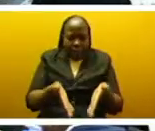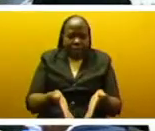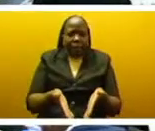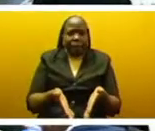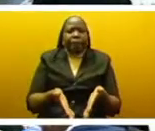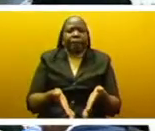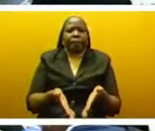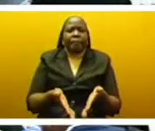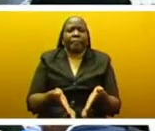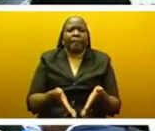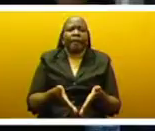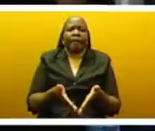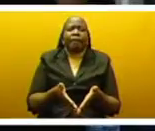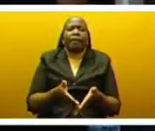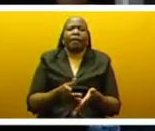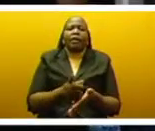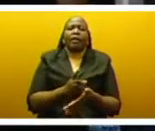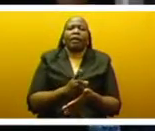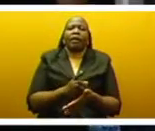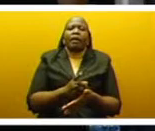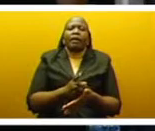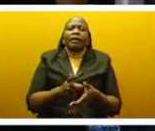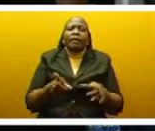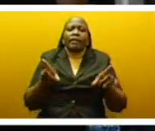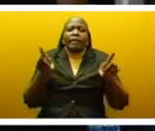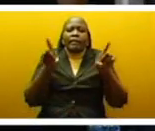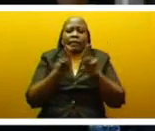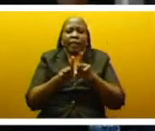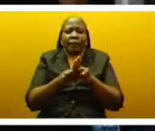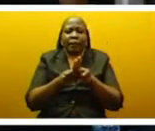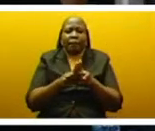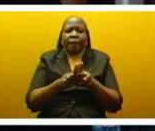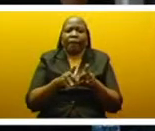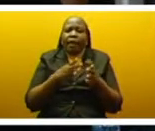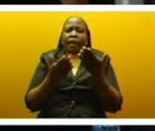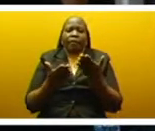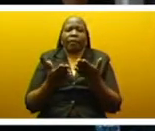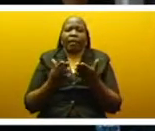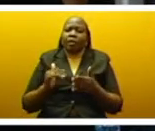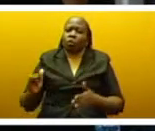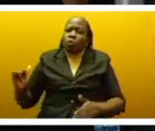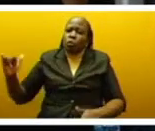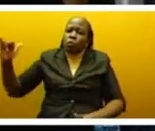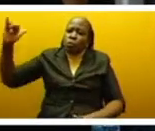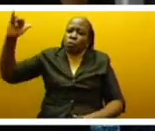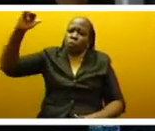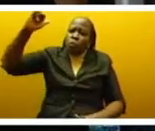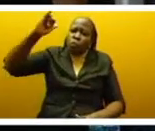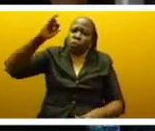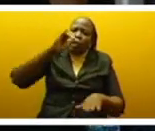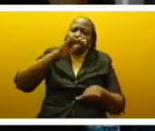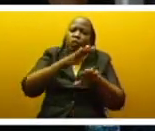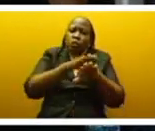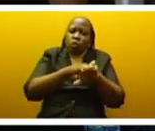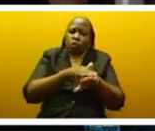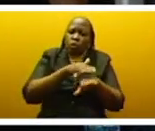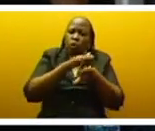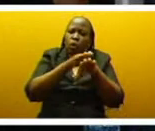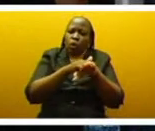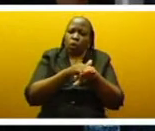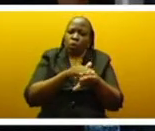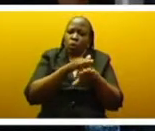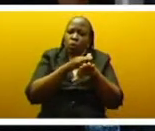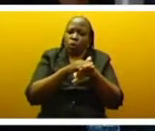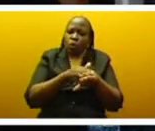Like every slow train crash, a train crash in slow motion, those of us who lived through the repressive